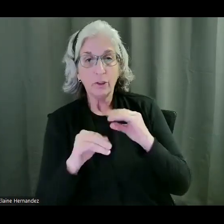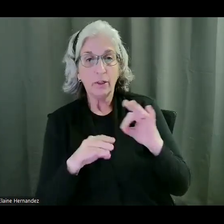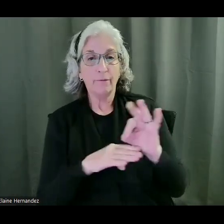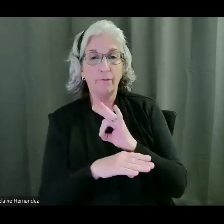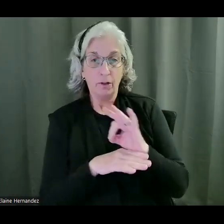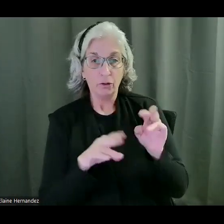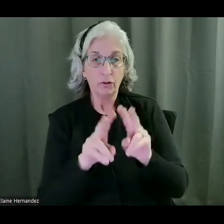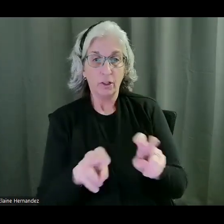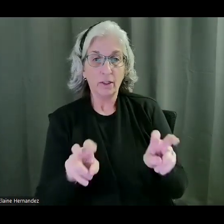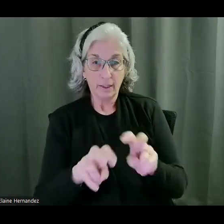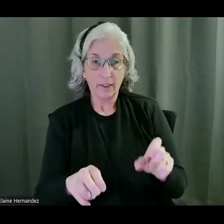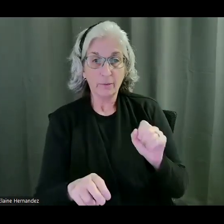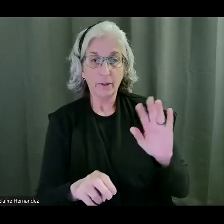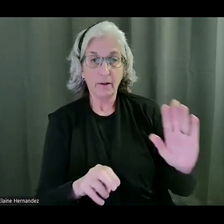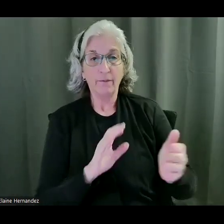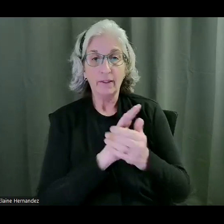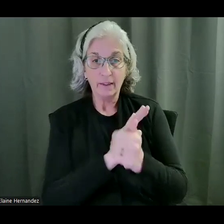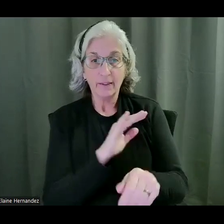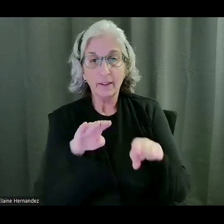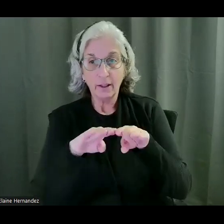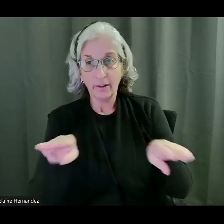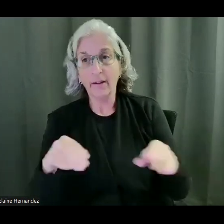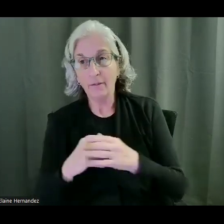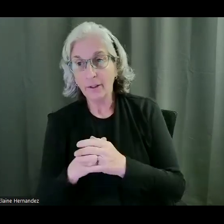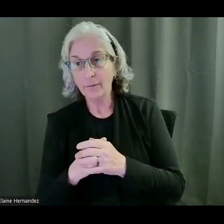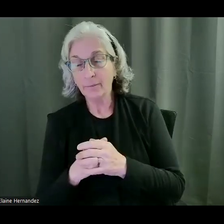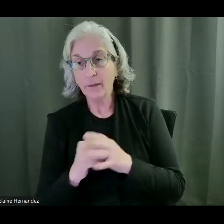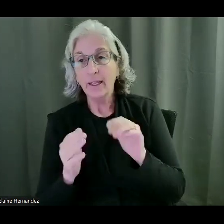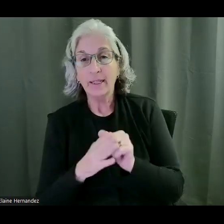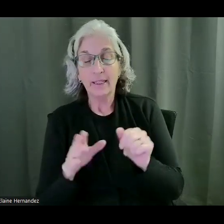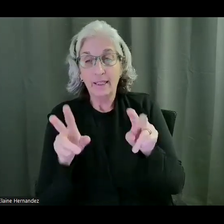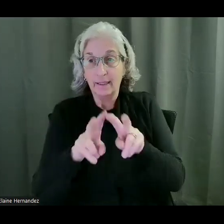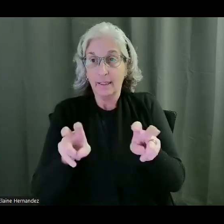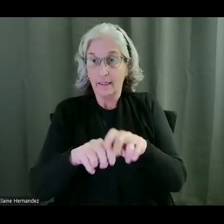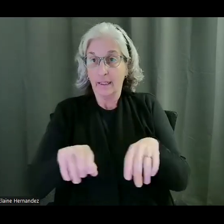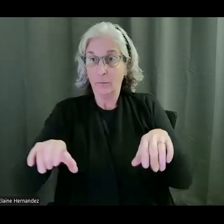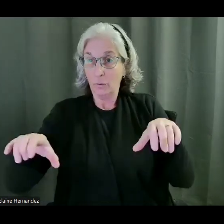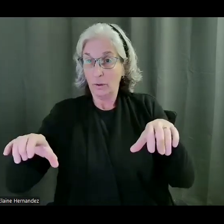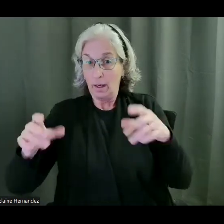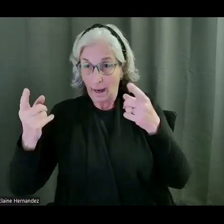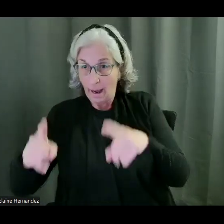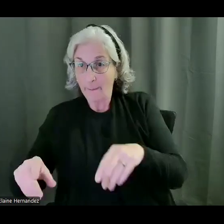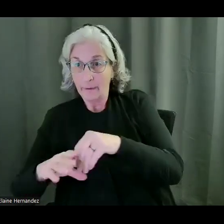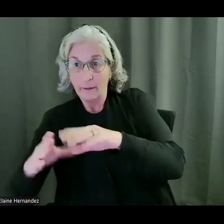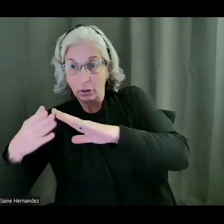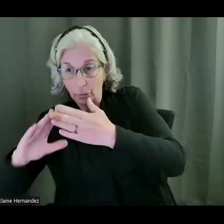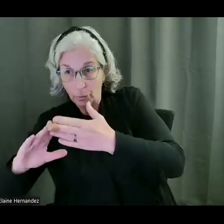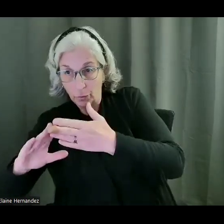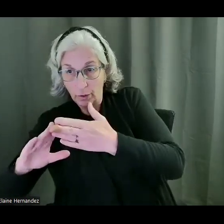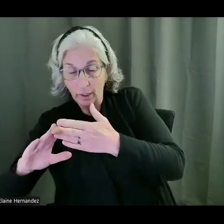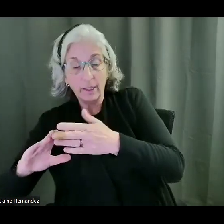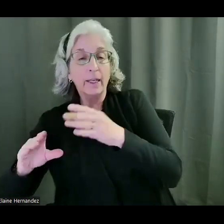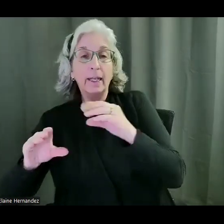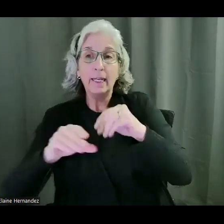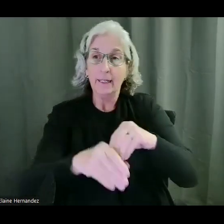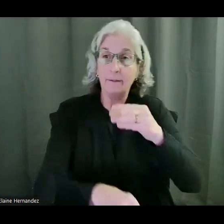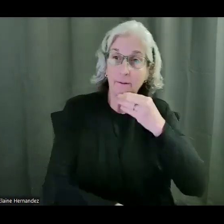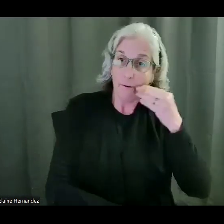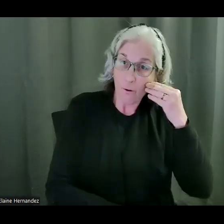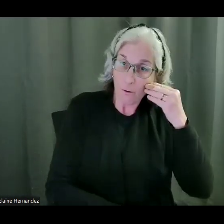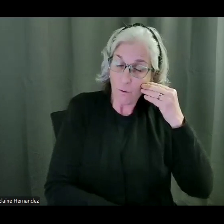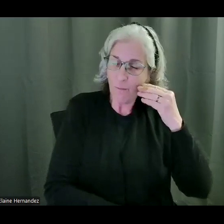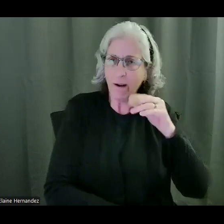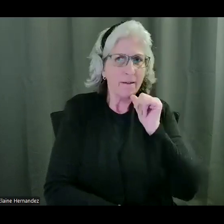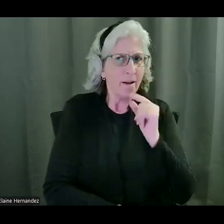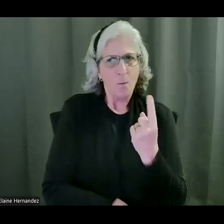level. These assessments were done in the community and in the home over the course of time to see how Ben